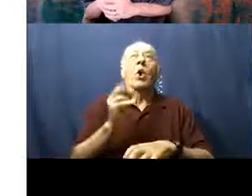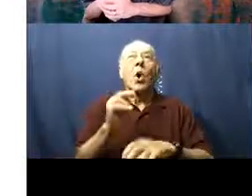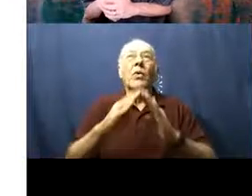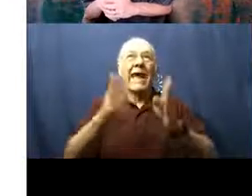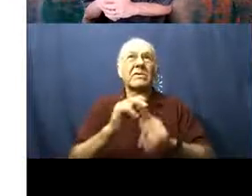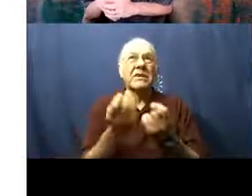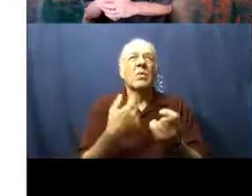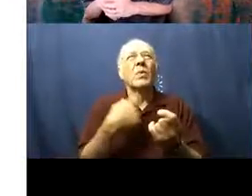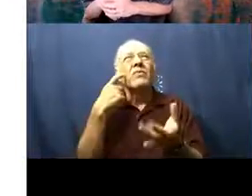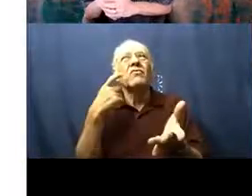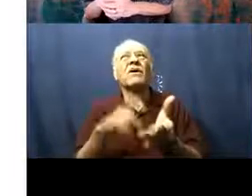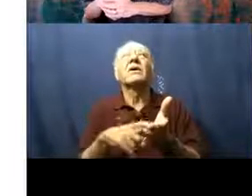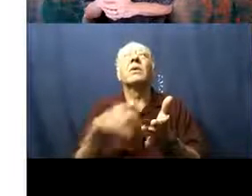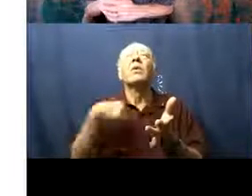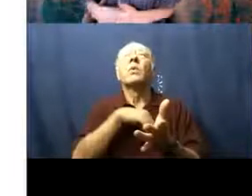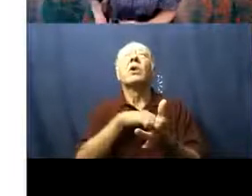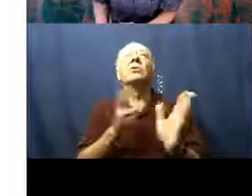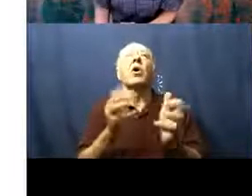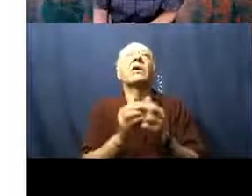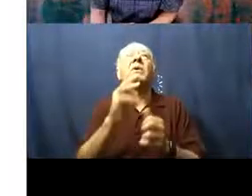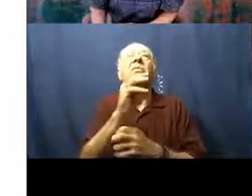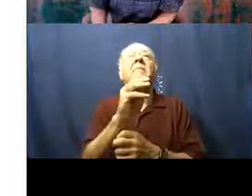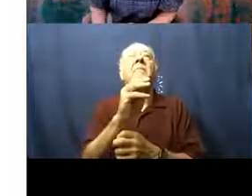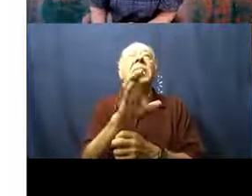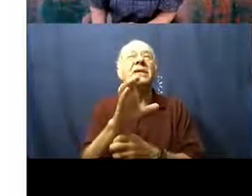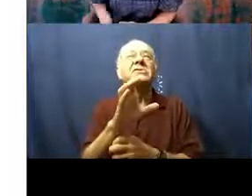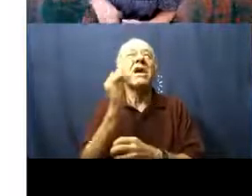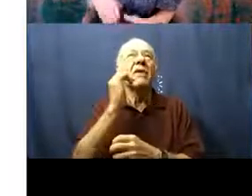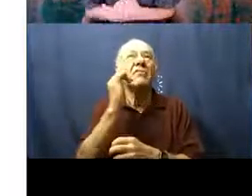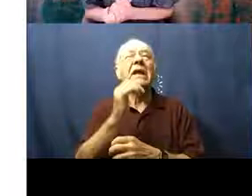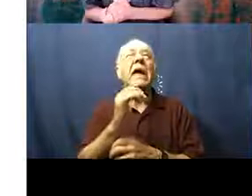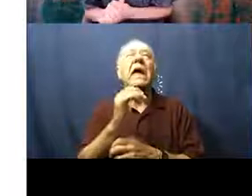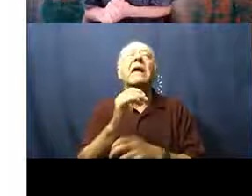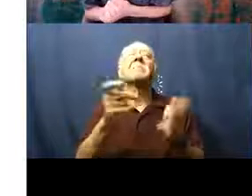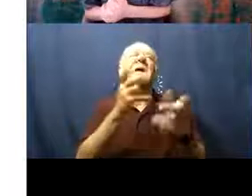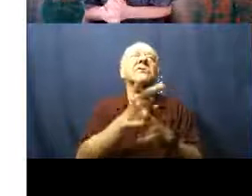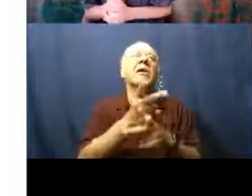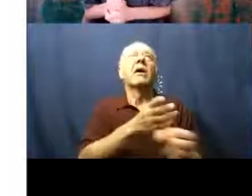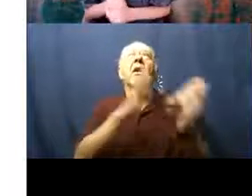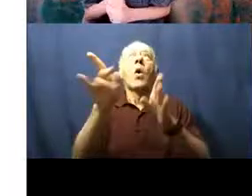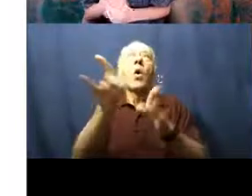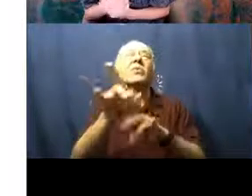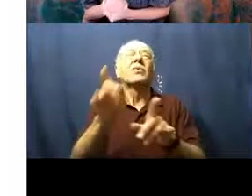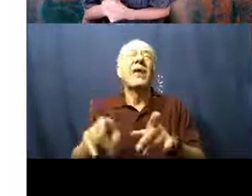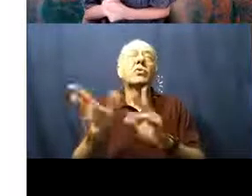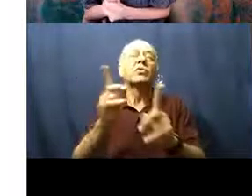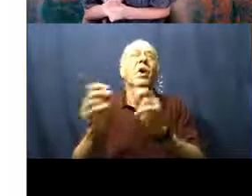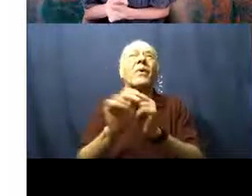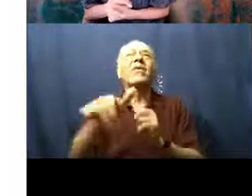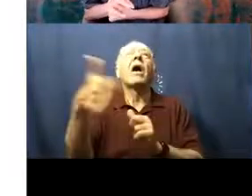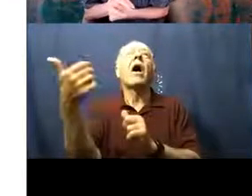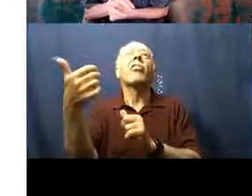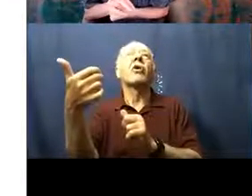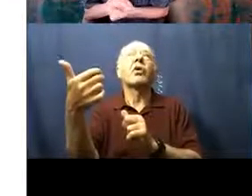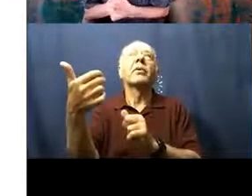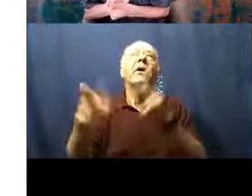we recognize, we're talking to managed care every day. We also need to be talking with the other players in the